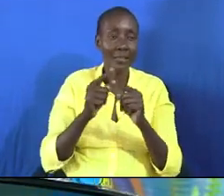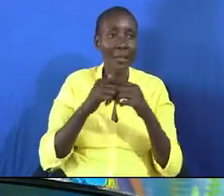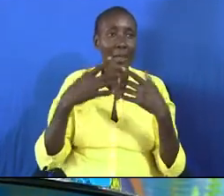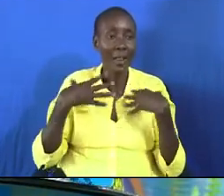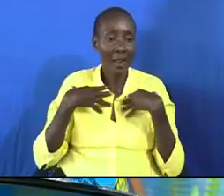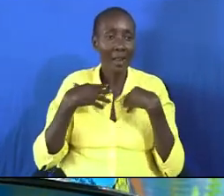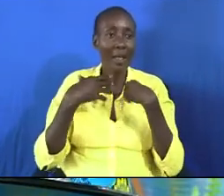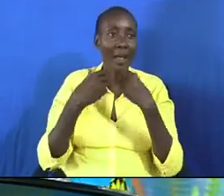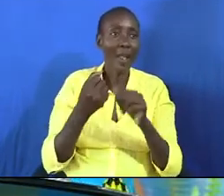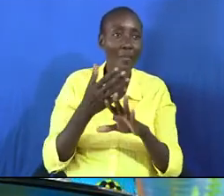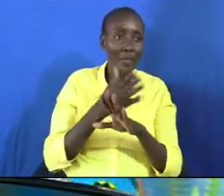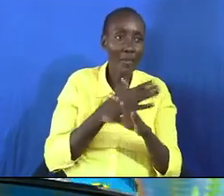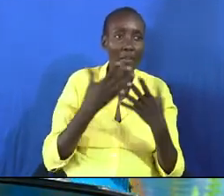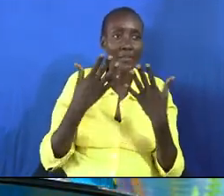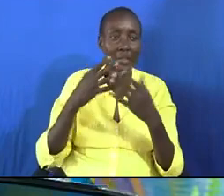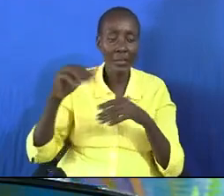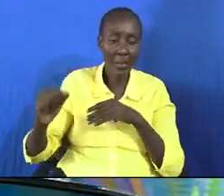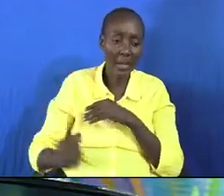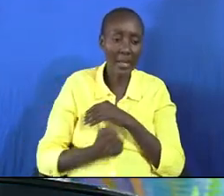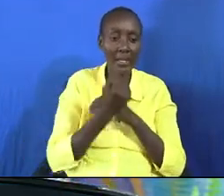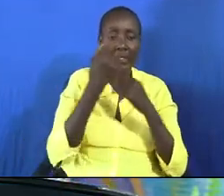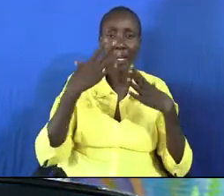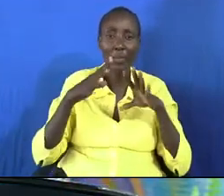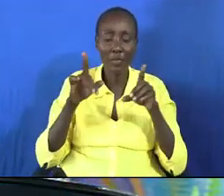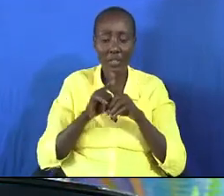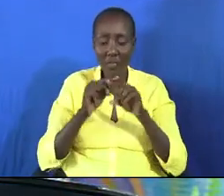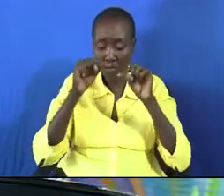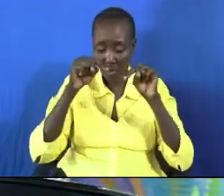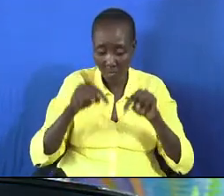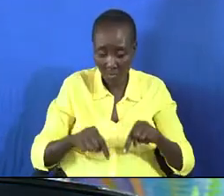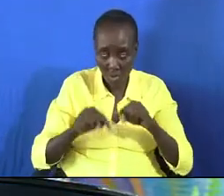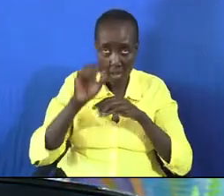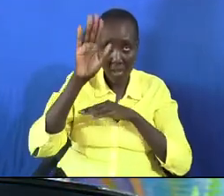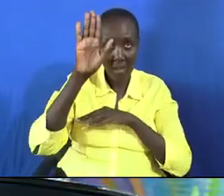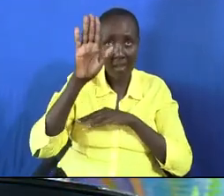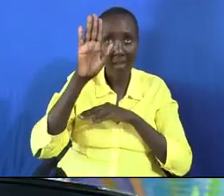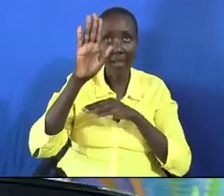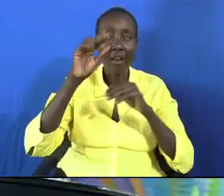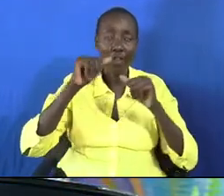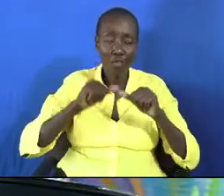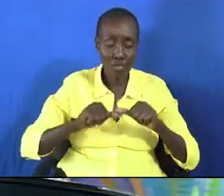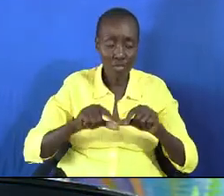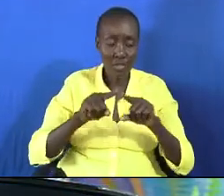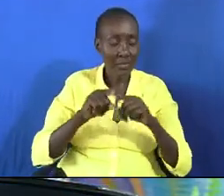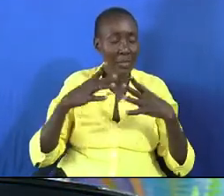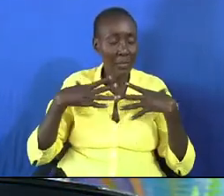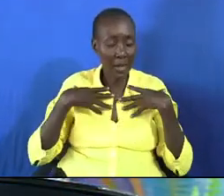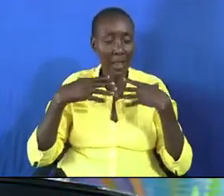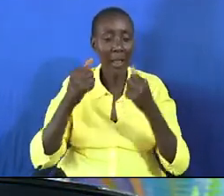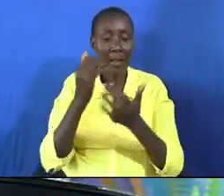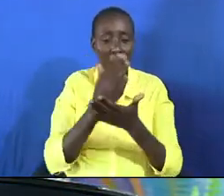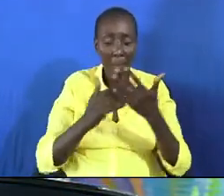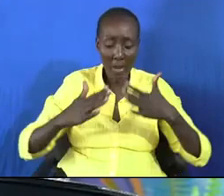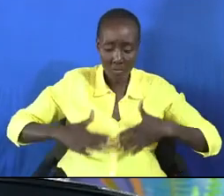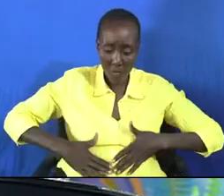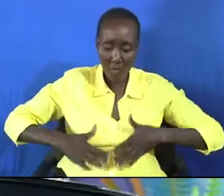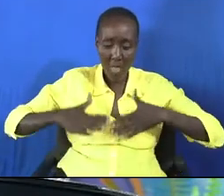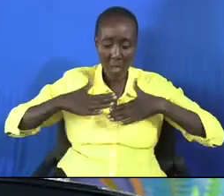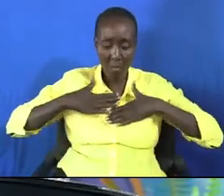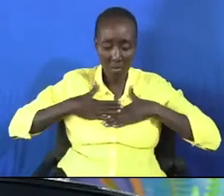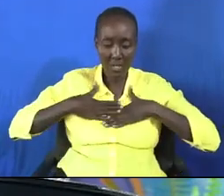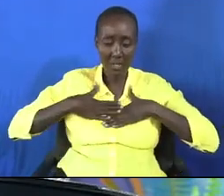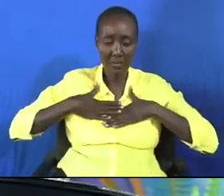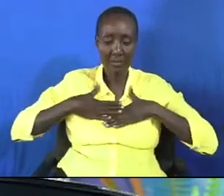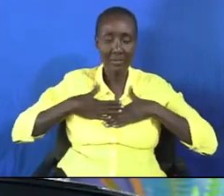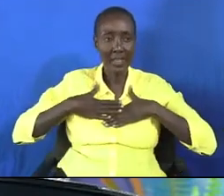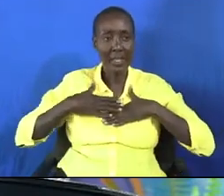time, if he resurrected people, even today, he can still give her those parts of her body that she does not